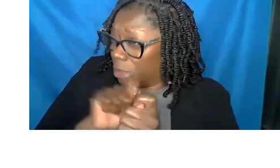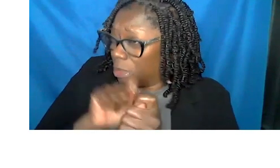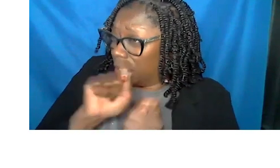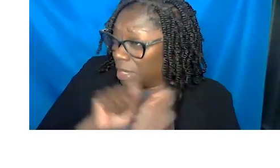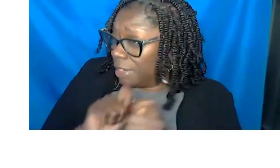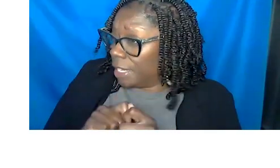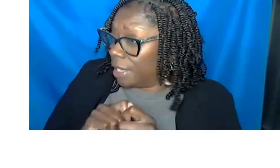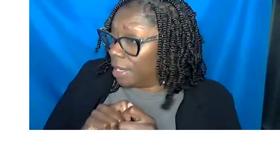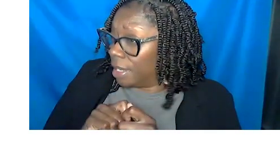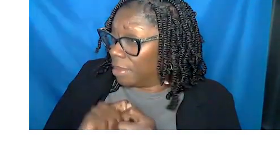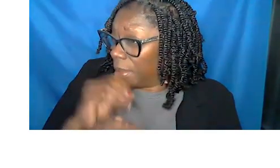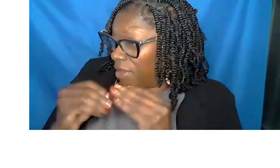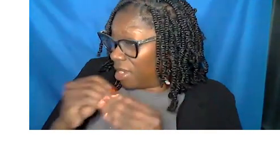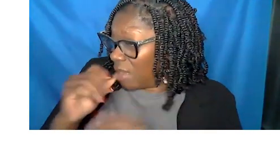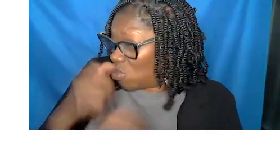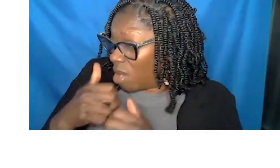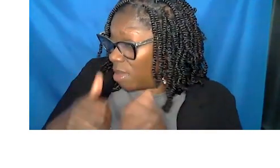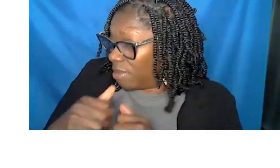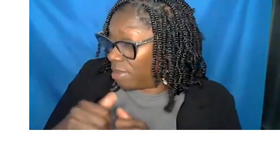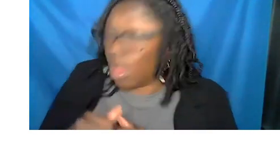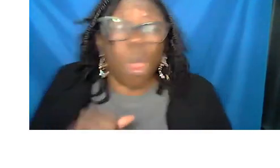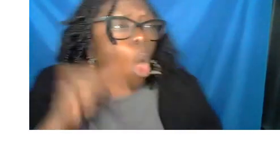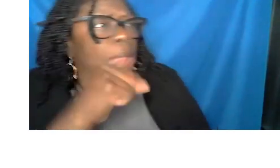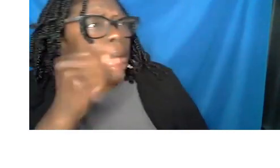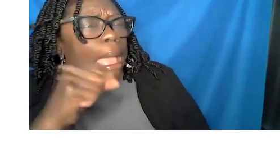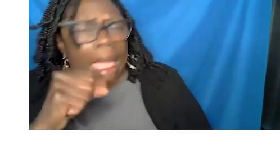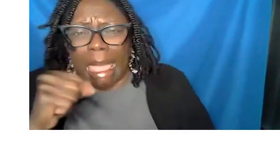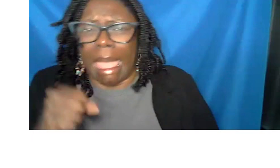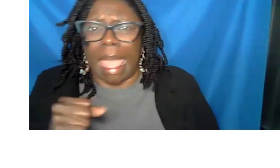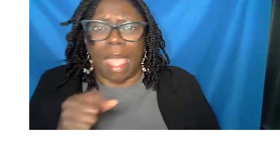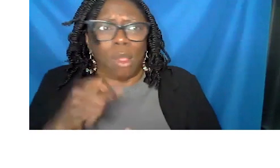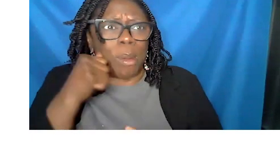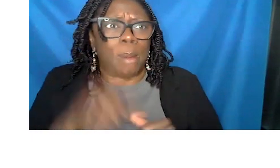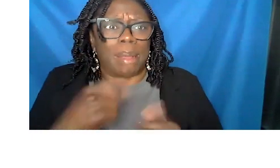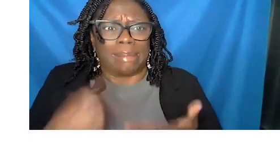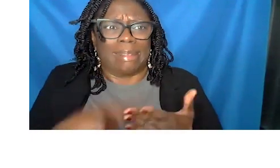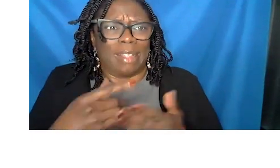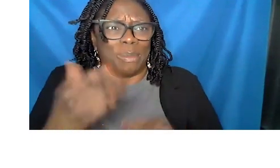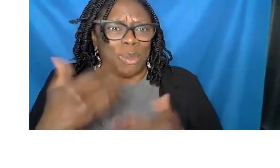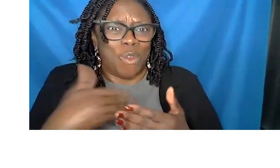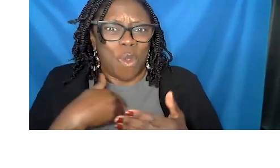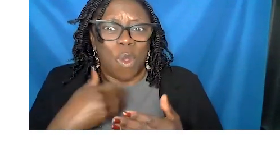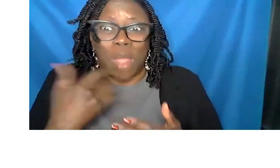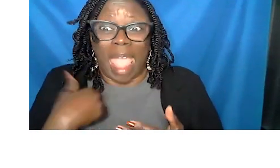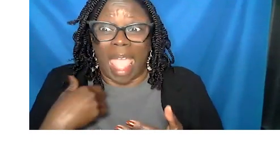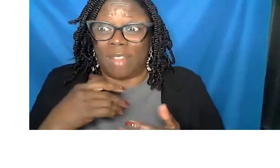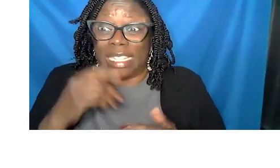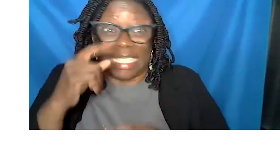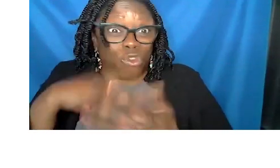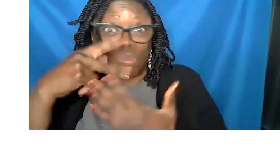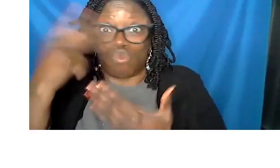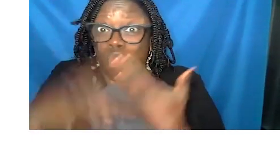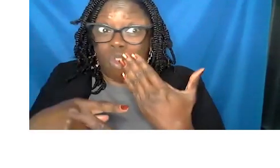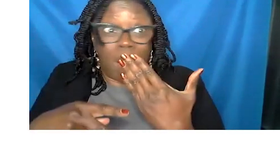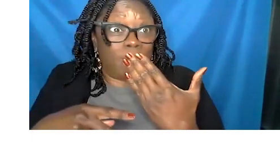areas, which would fix that problem as well. Oh, for sure. One of the things I mentioned earlier is that we have all of these different programs that are